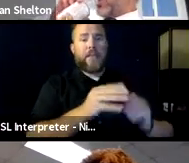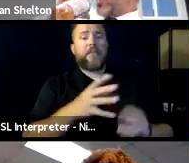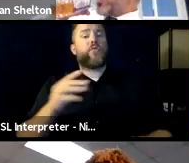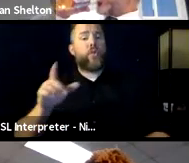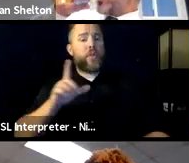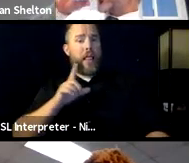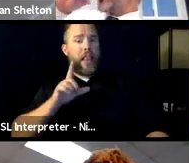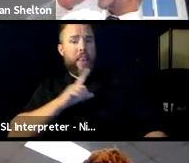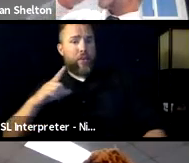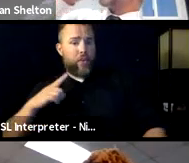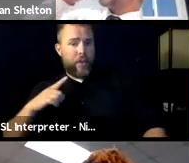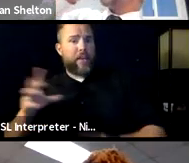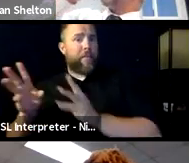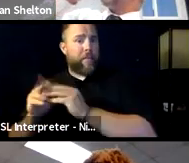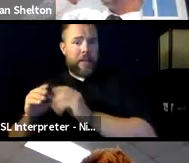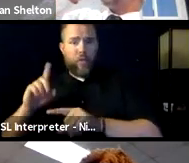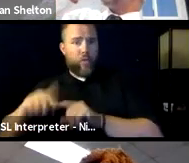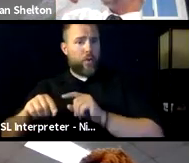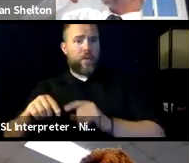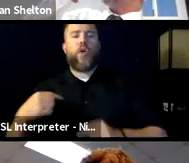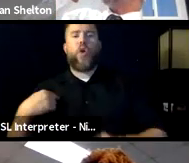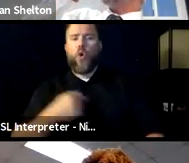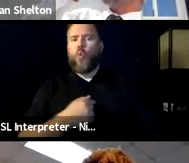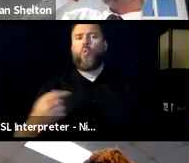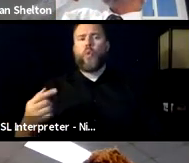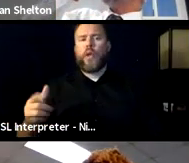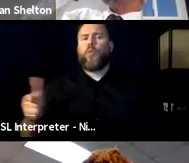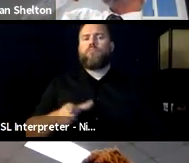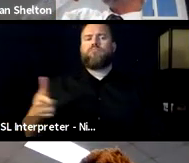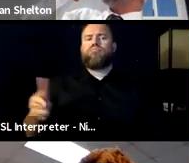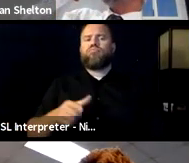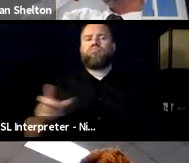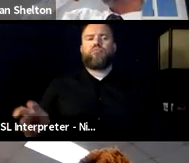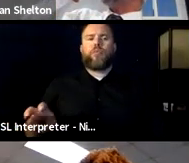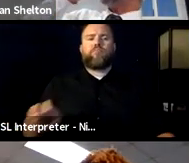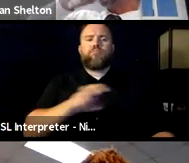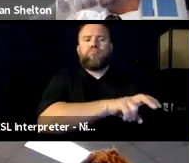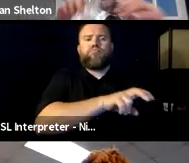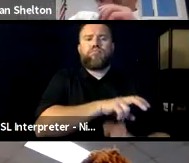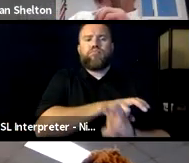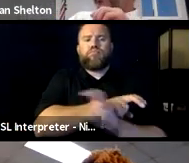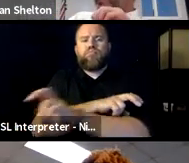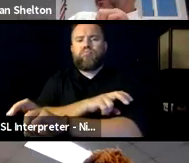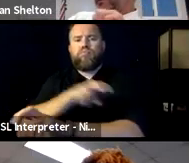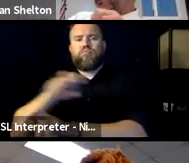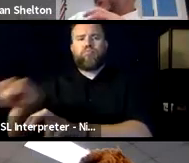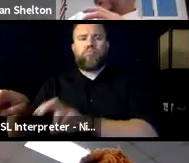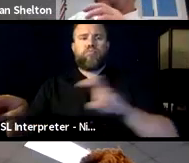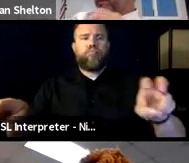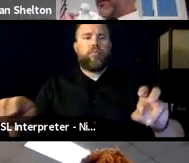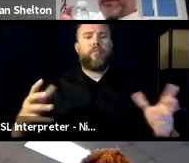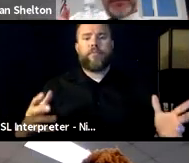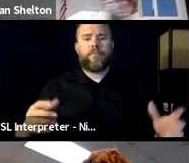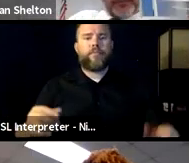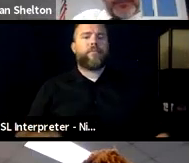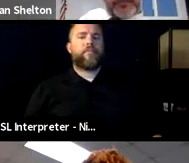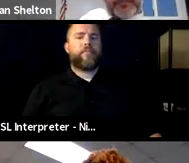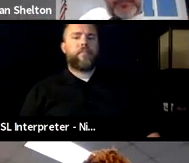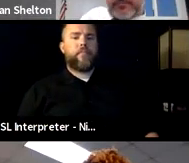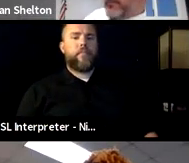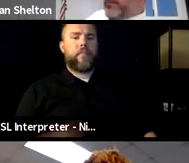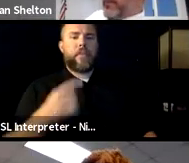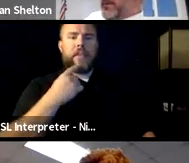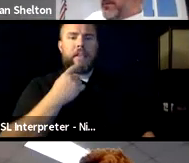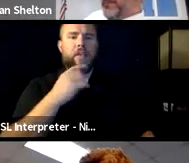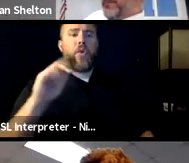Yep, and just to give some history, I really enjoyed being involved with Delaware School Board Association. I previously, for 2 years, have been our rep for board of directors.